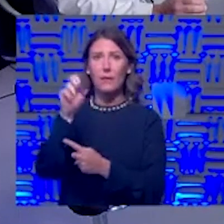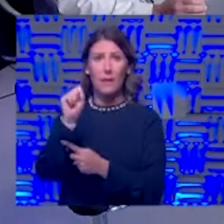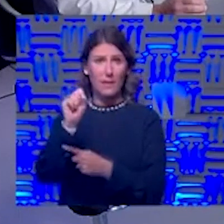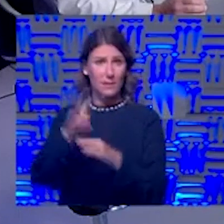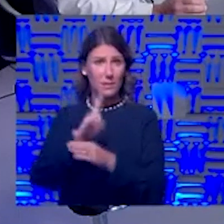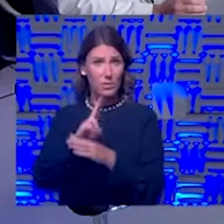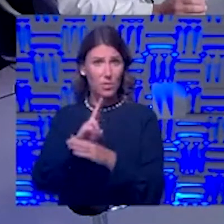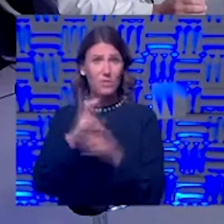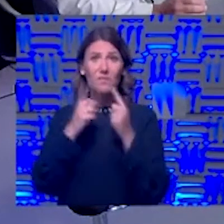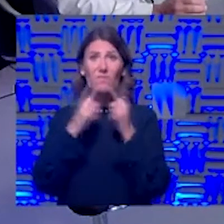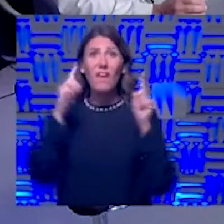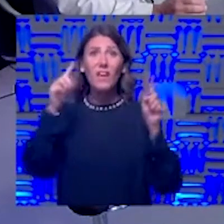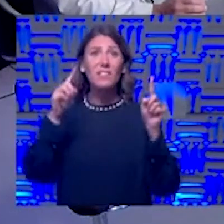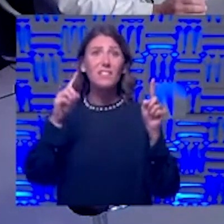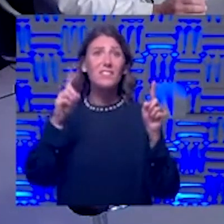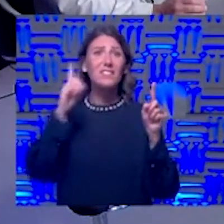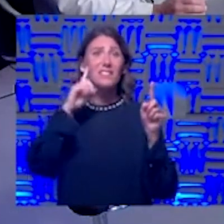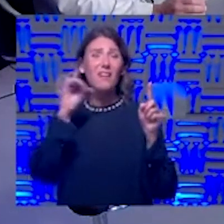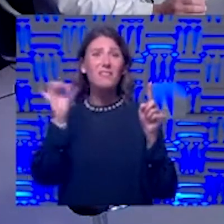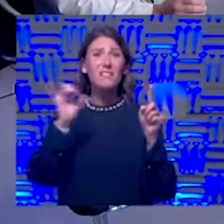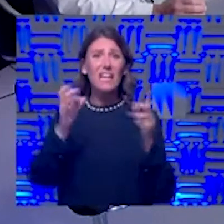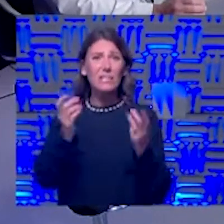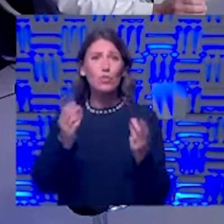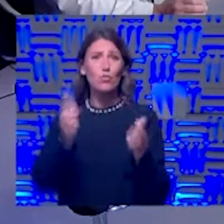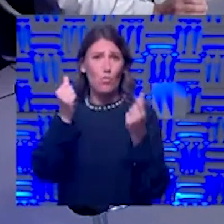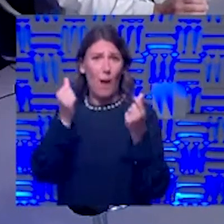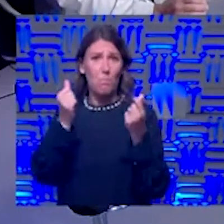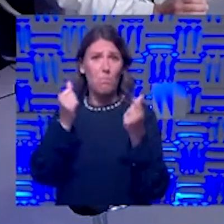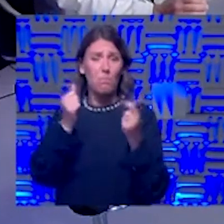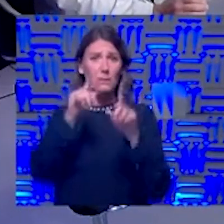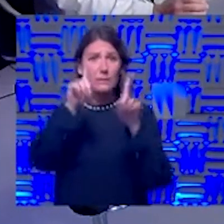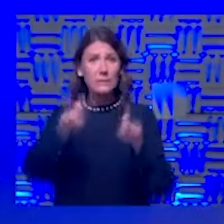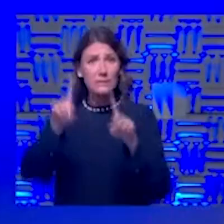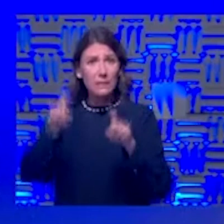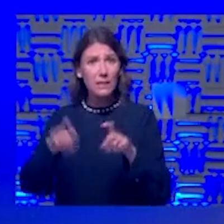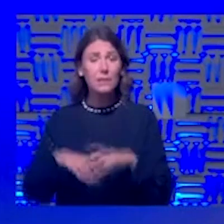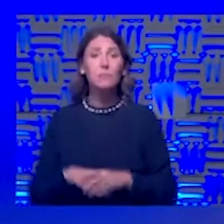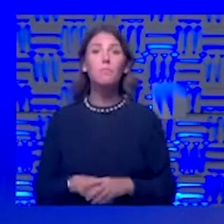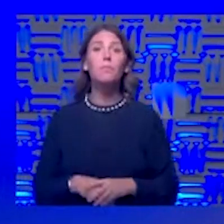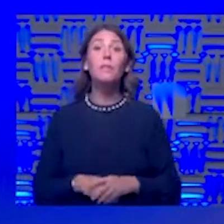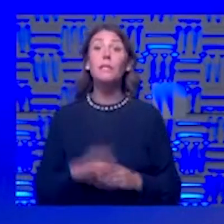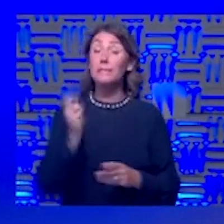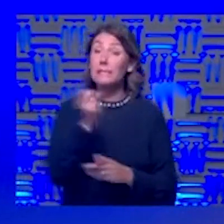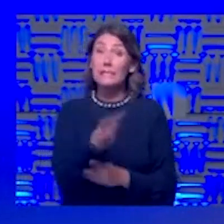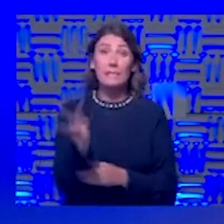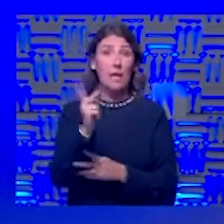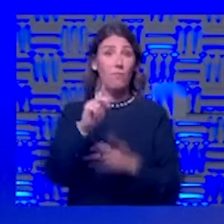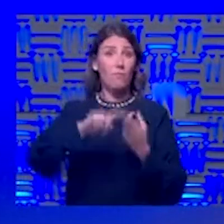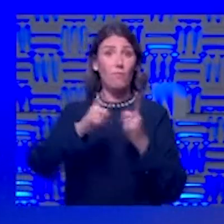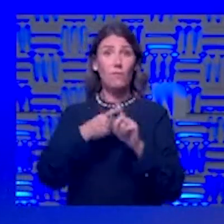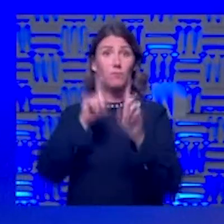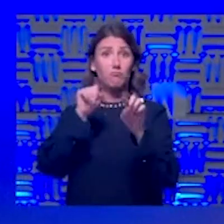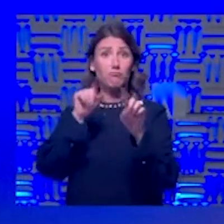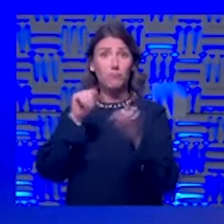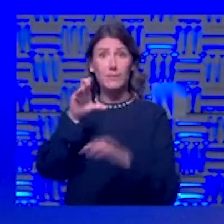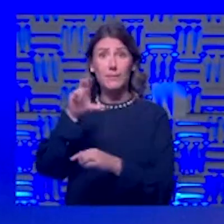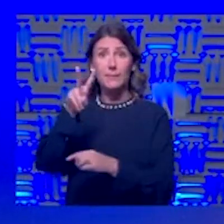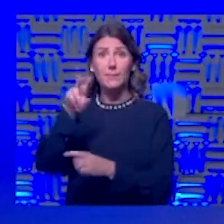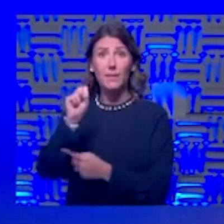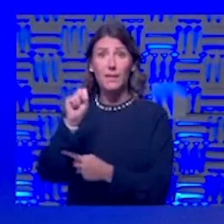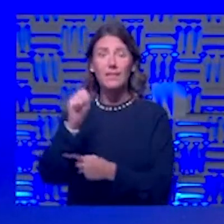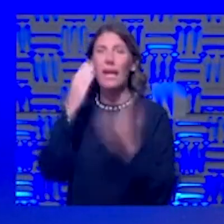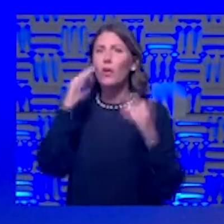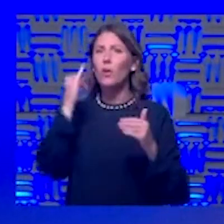is effective? It sounds like it might be a rapid test, perhaps. I've had several friends who have gone to CVS, and I don't know that